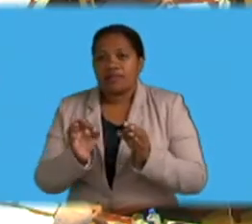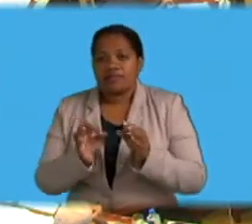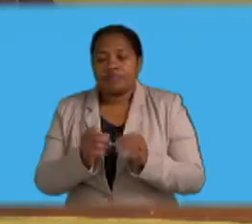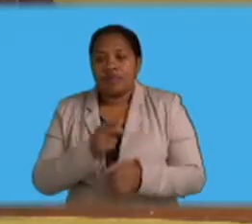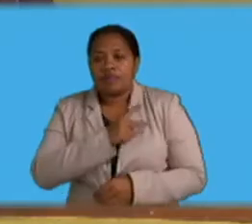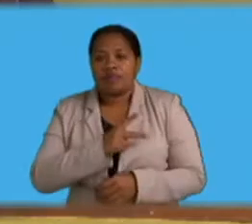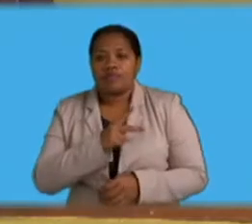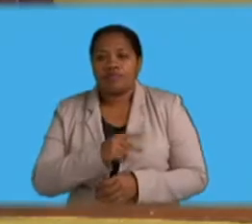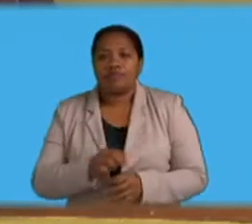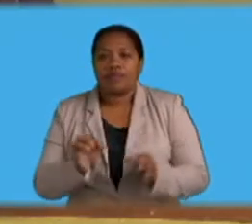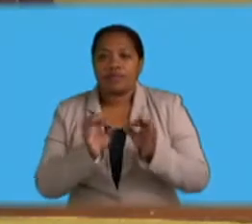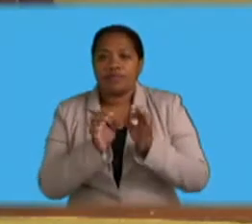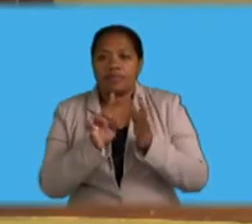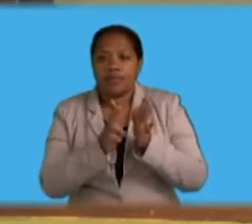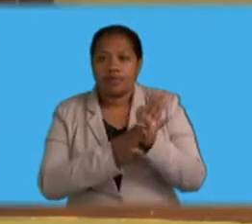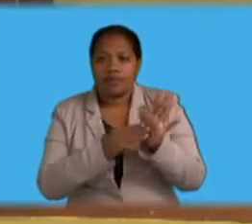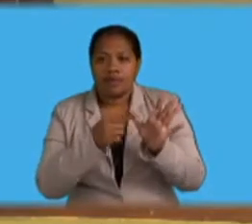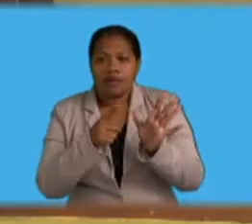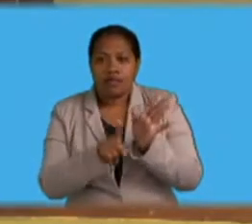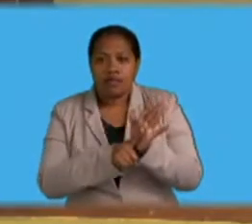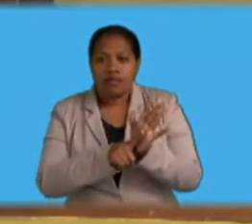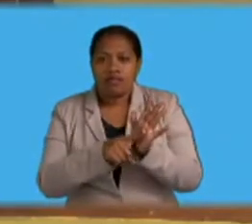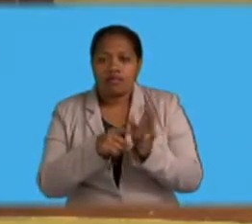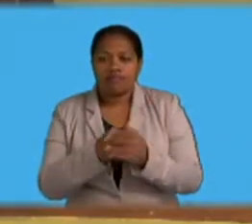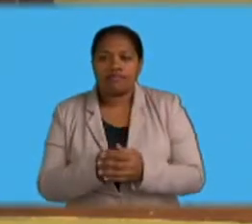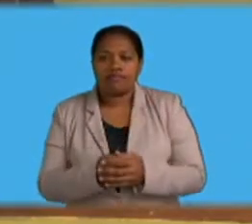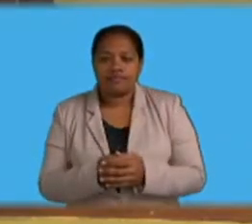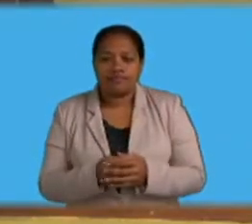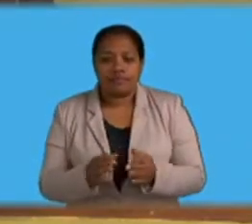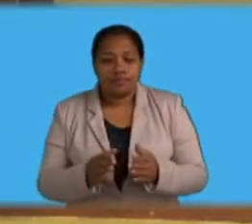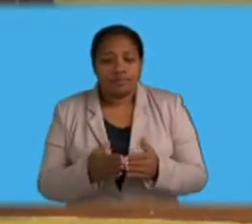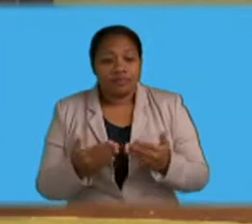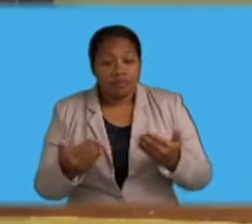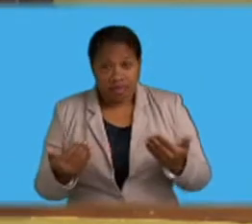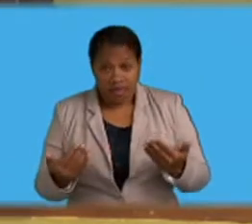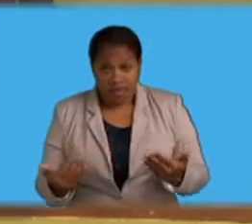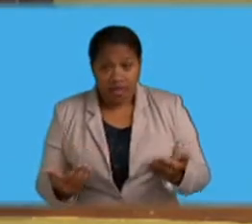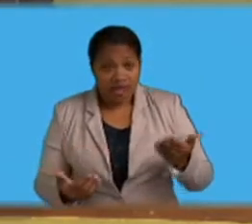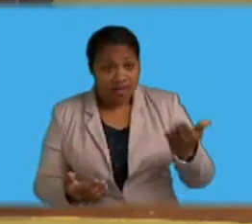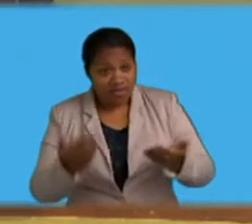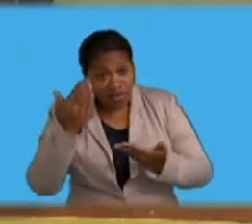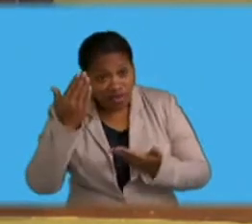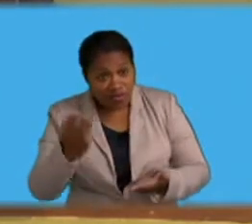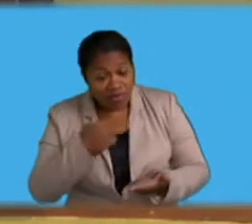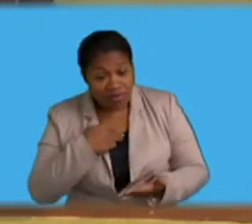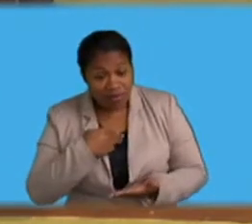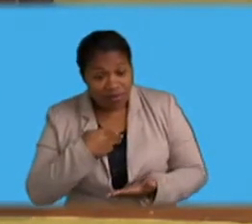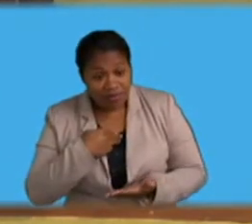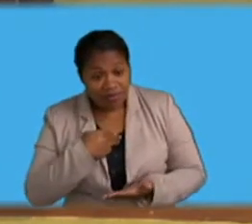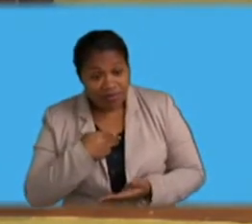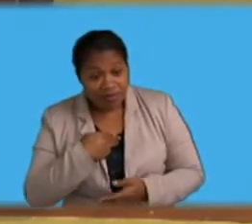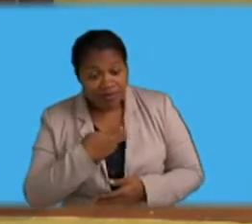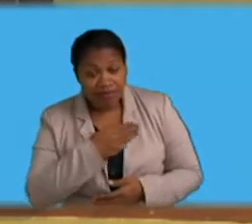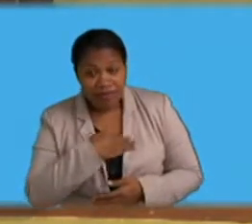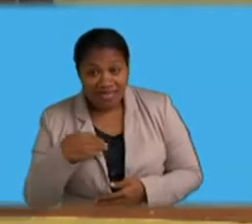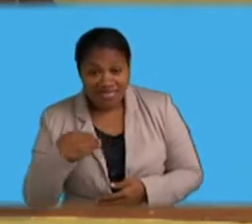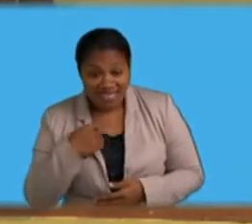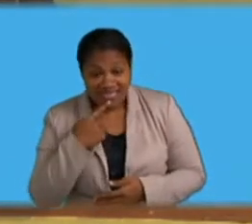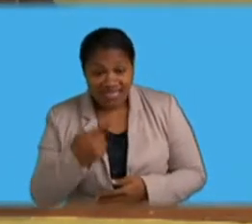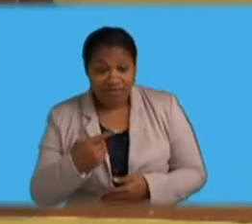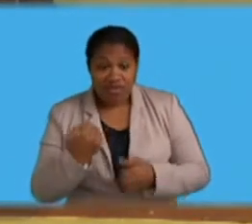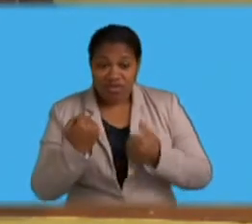Now that the Honourable Minister has made it emphatically clear that there would be no tenured